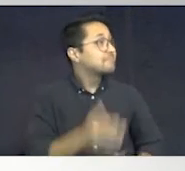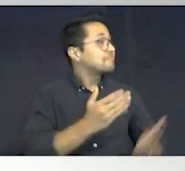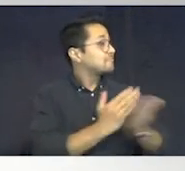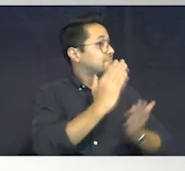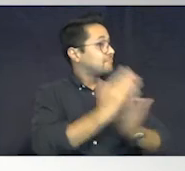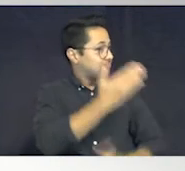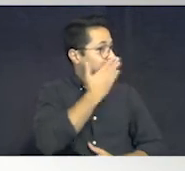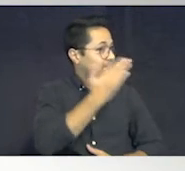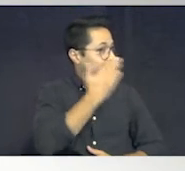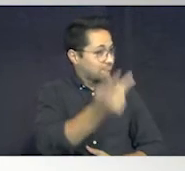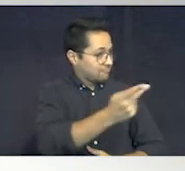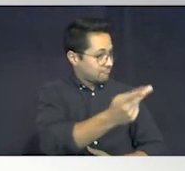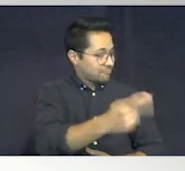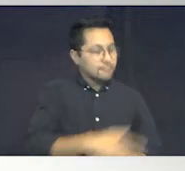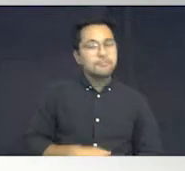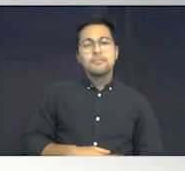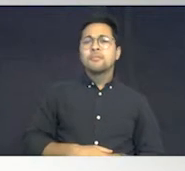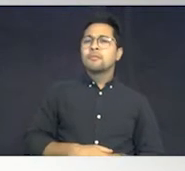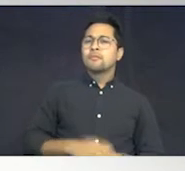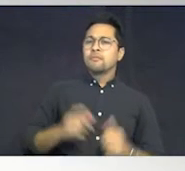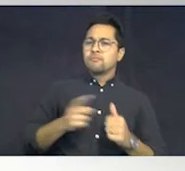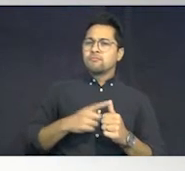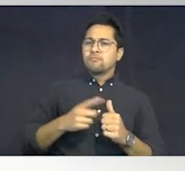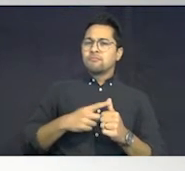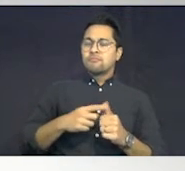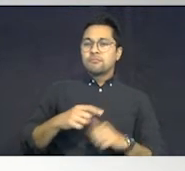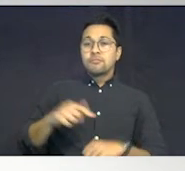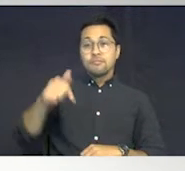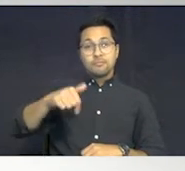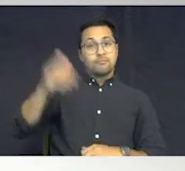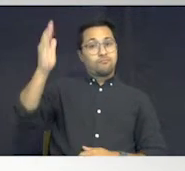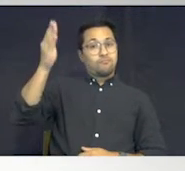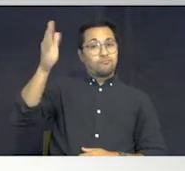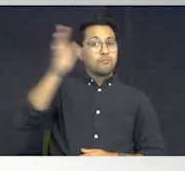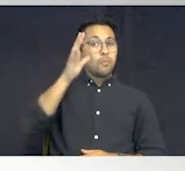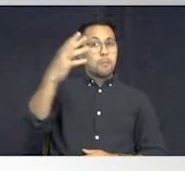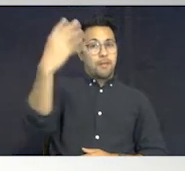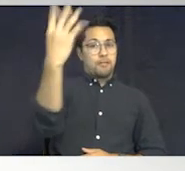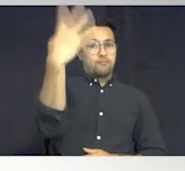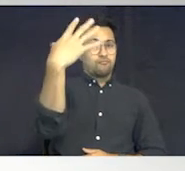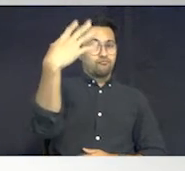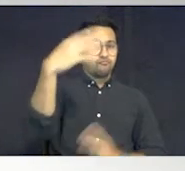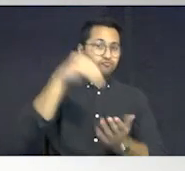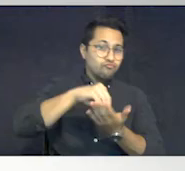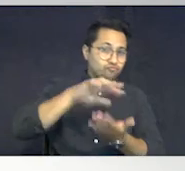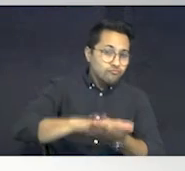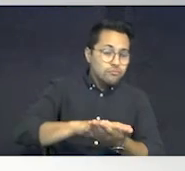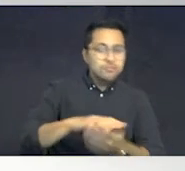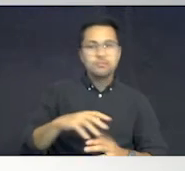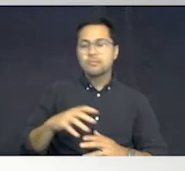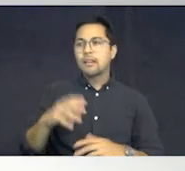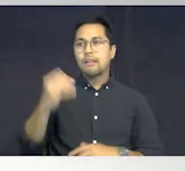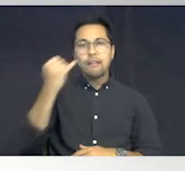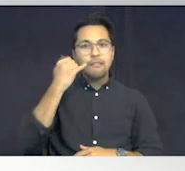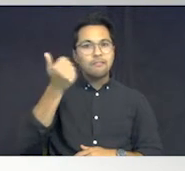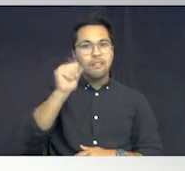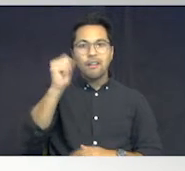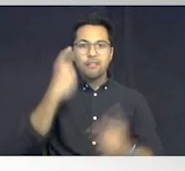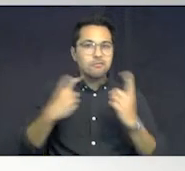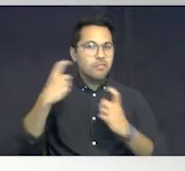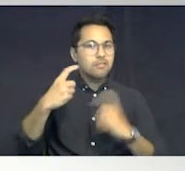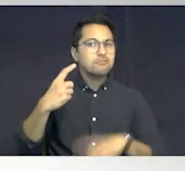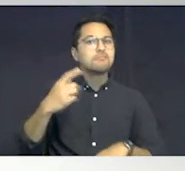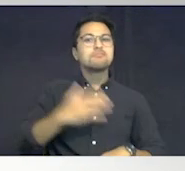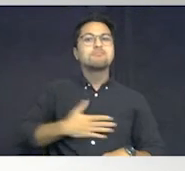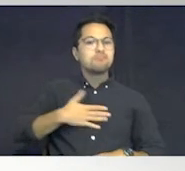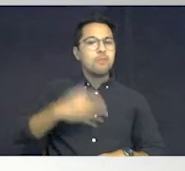both. Just a couple of housekeeping items. This session will be recorded, and we have a lot of information to cover today, so if you have any questions, please reserve them